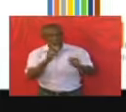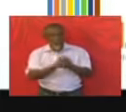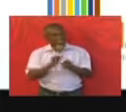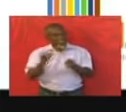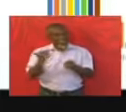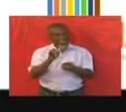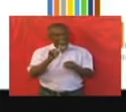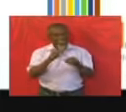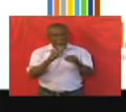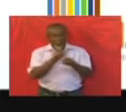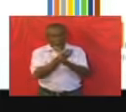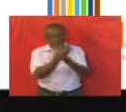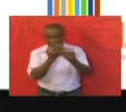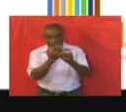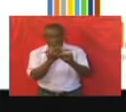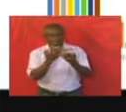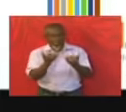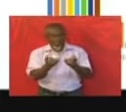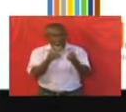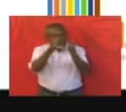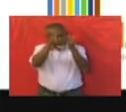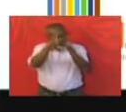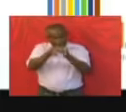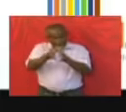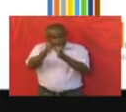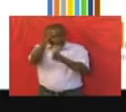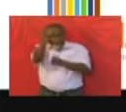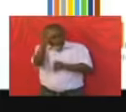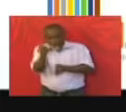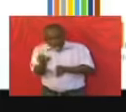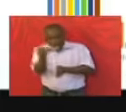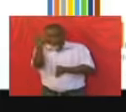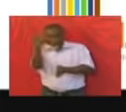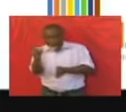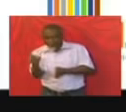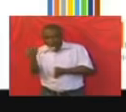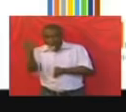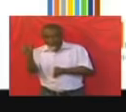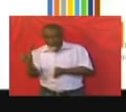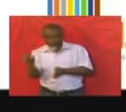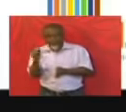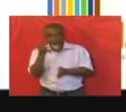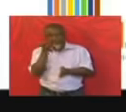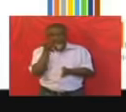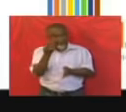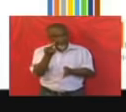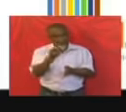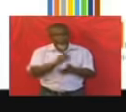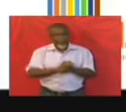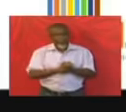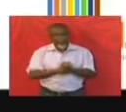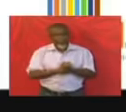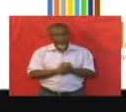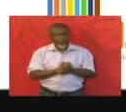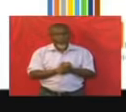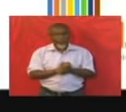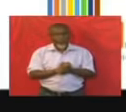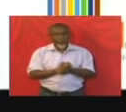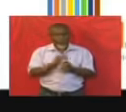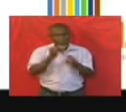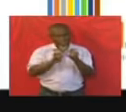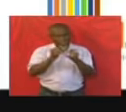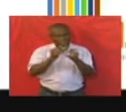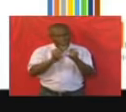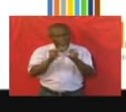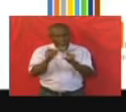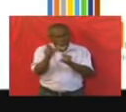just in bar chart format, where you can see each county and the change from one week to the next. The last and the penultimate bars